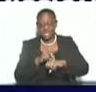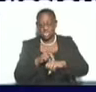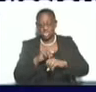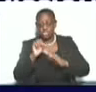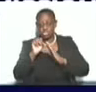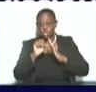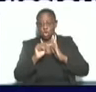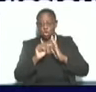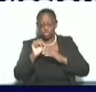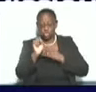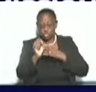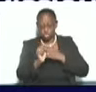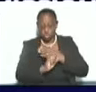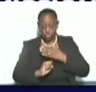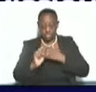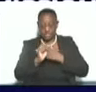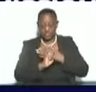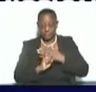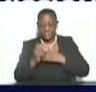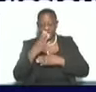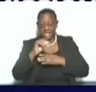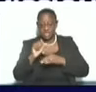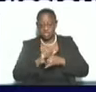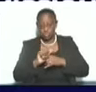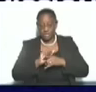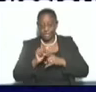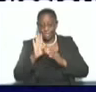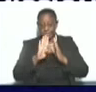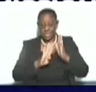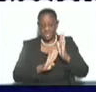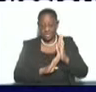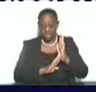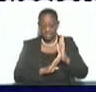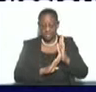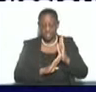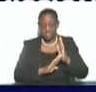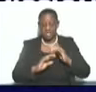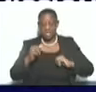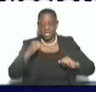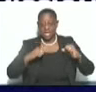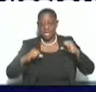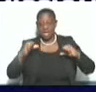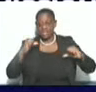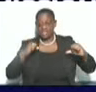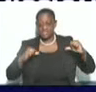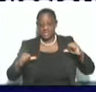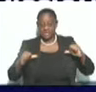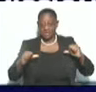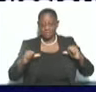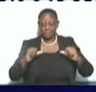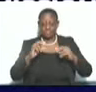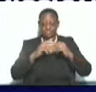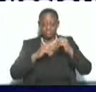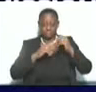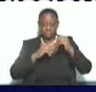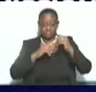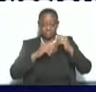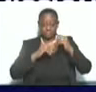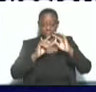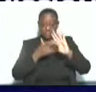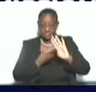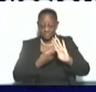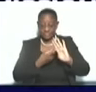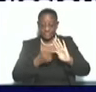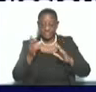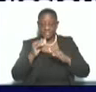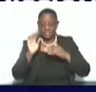national maritime instruction and a training bill will be instituted, a creative and performing arts school established, legislation for the care and